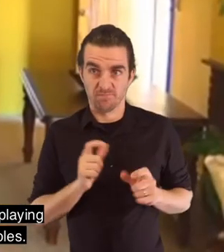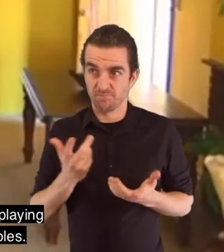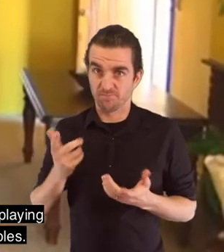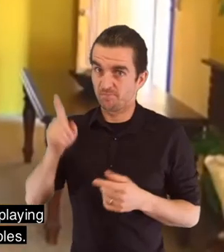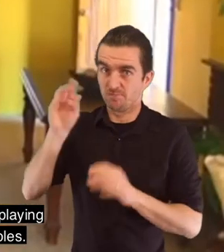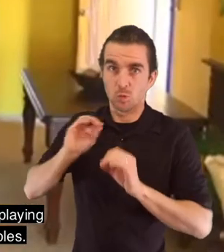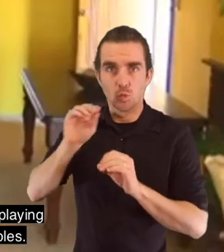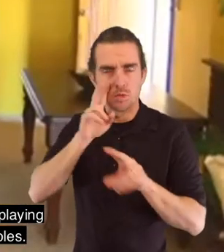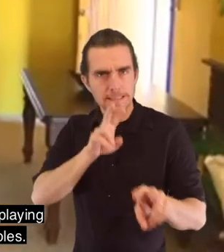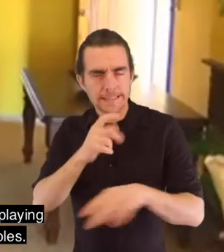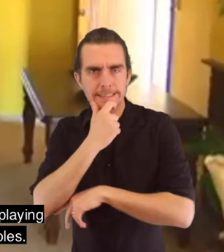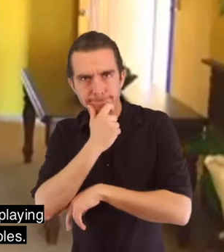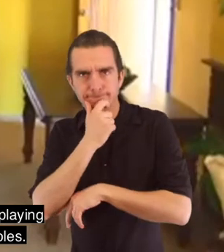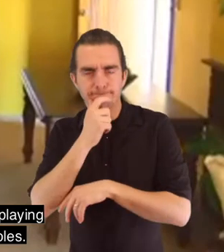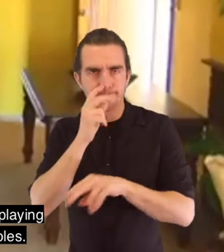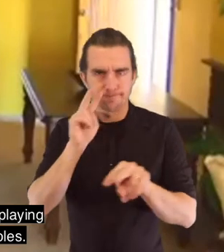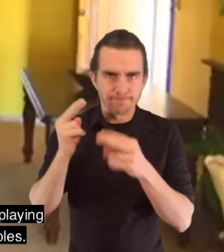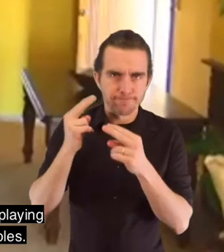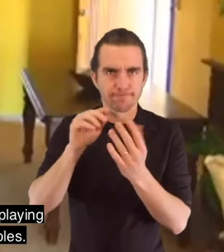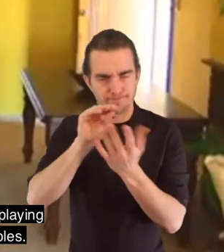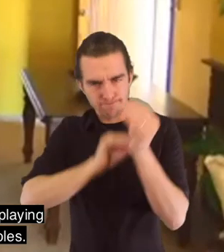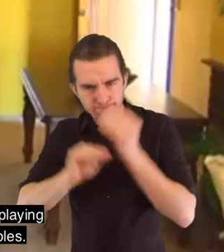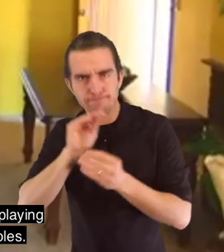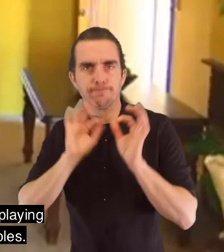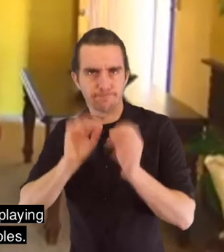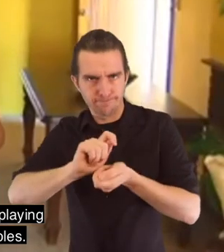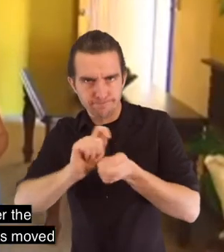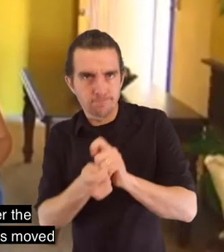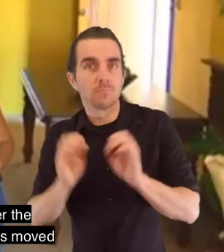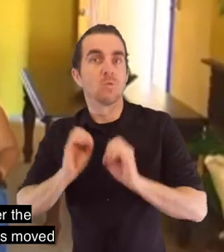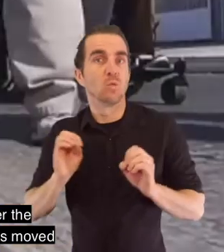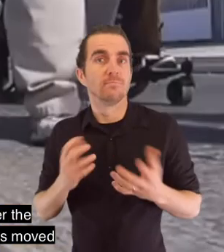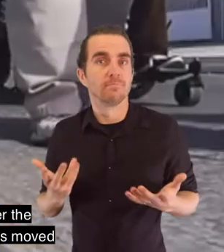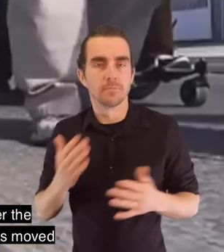monitoring and the evaluation role.